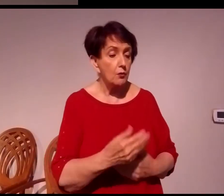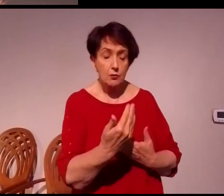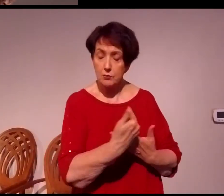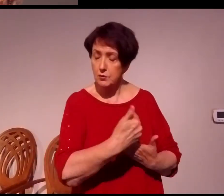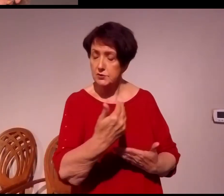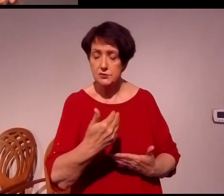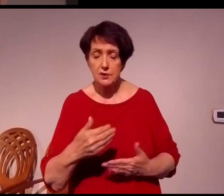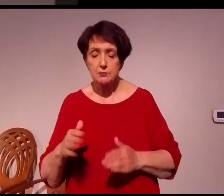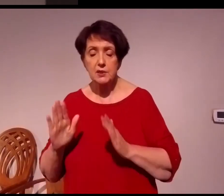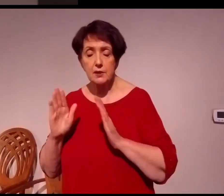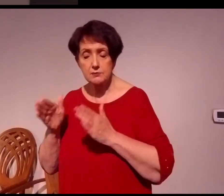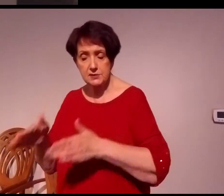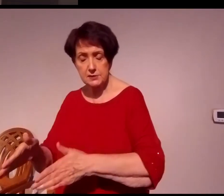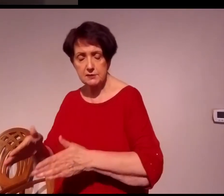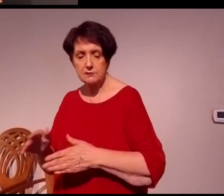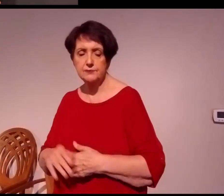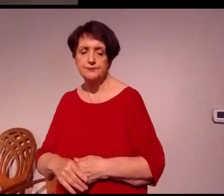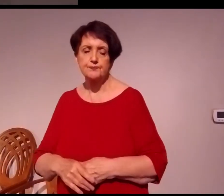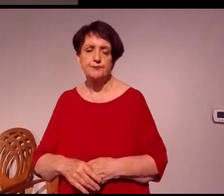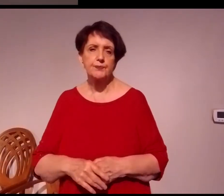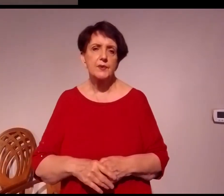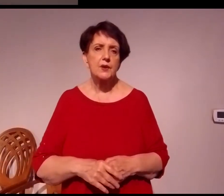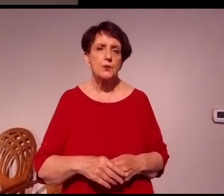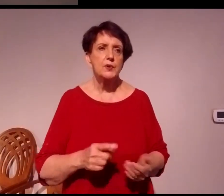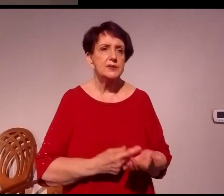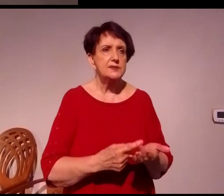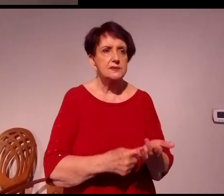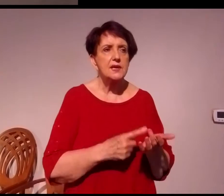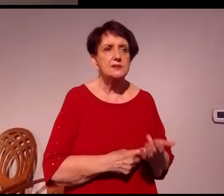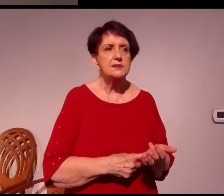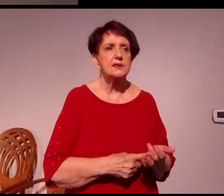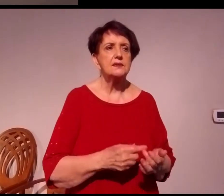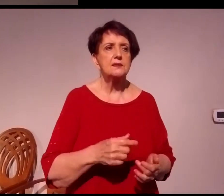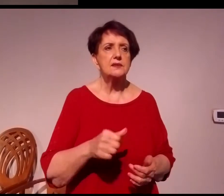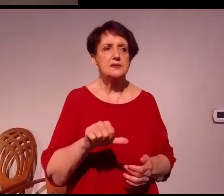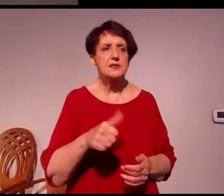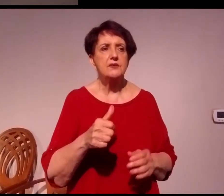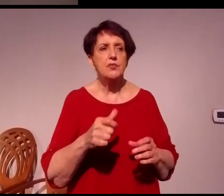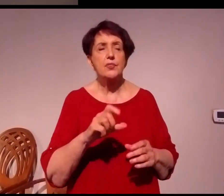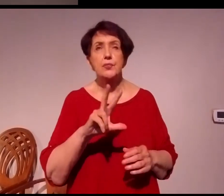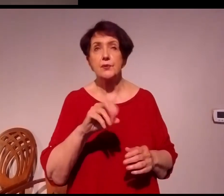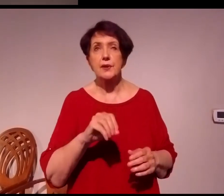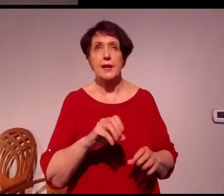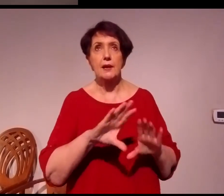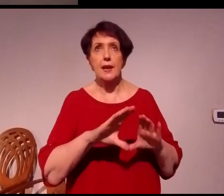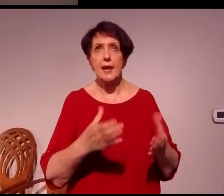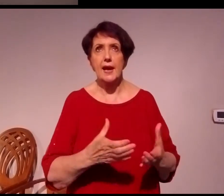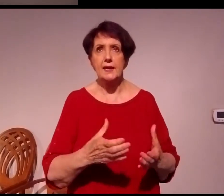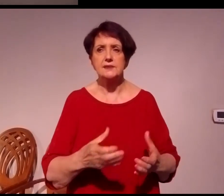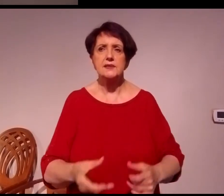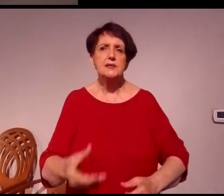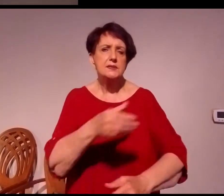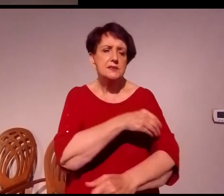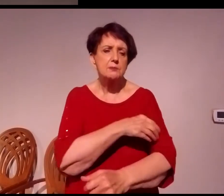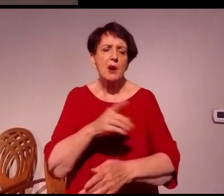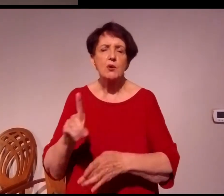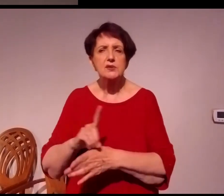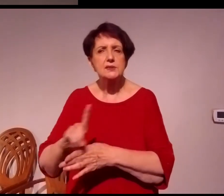see, we even talked about this in our 10:30 class, didn't we? The power of meditation is the ability to